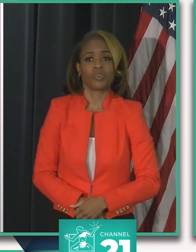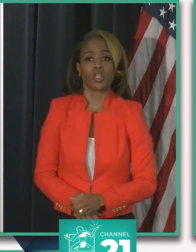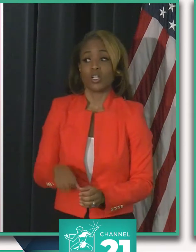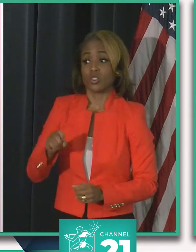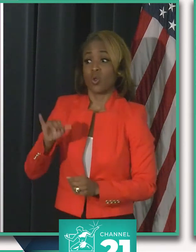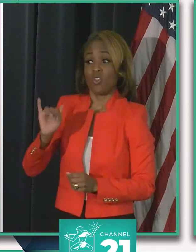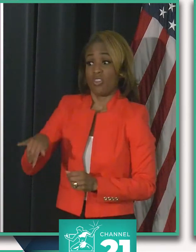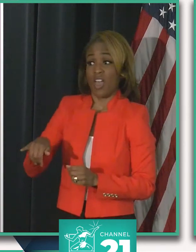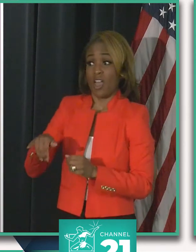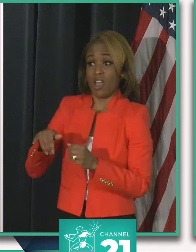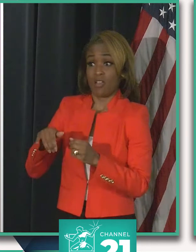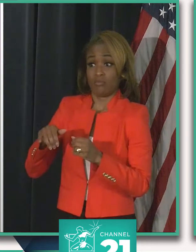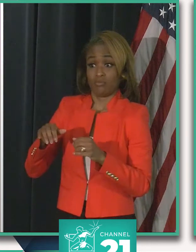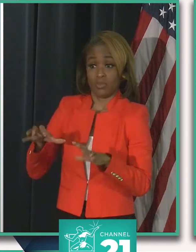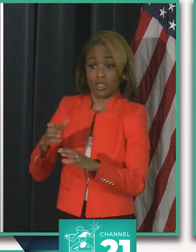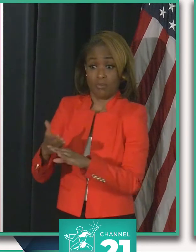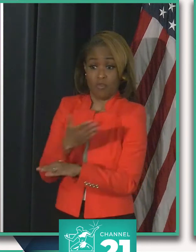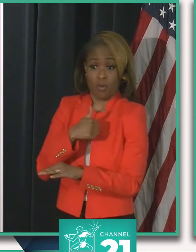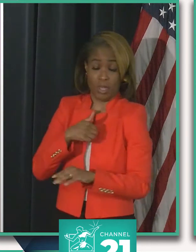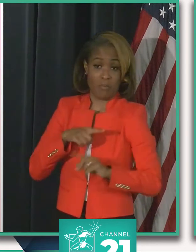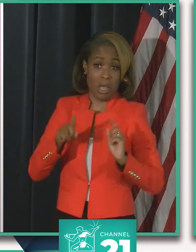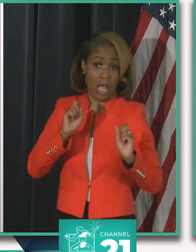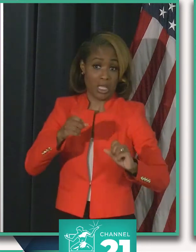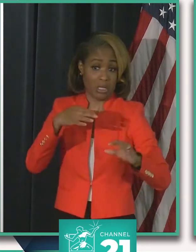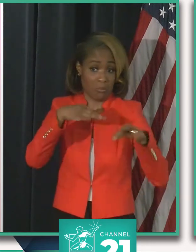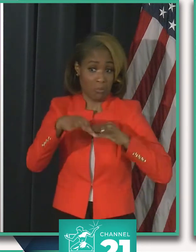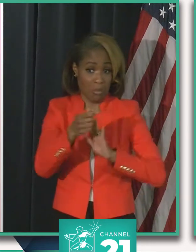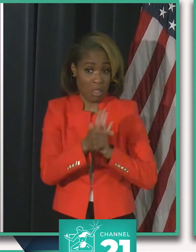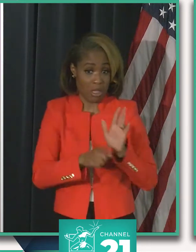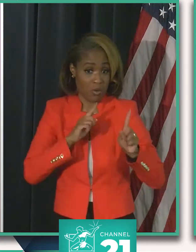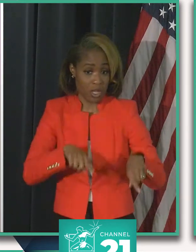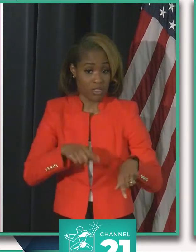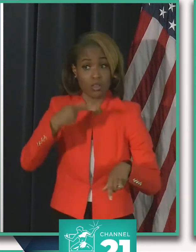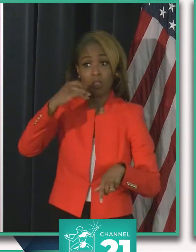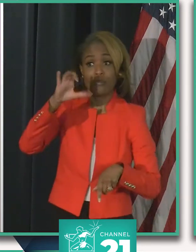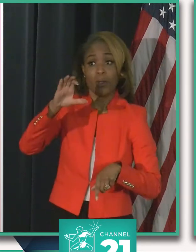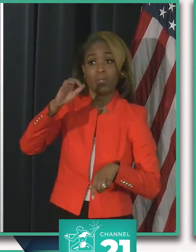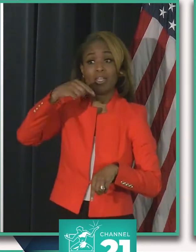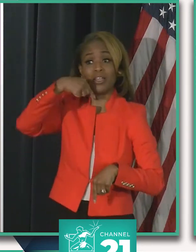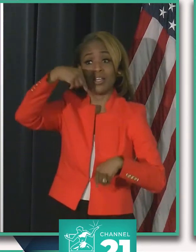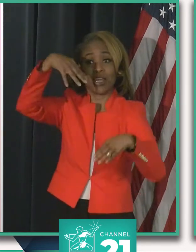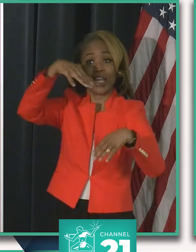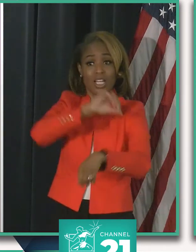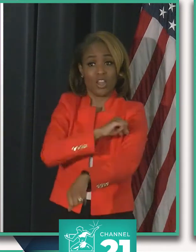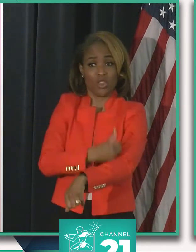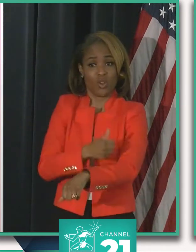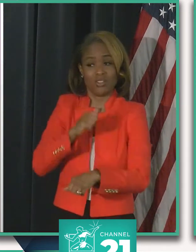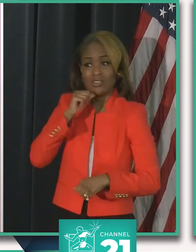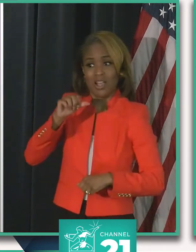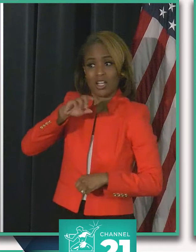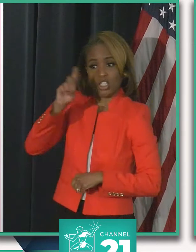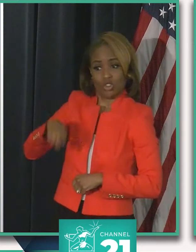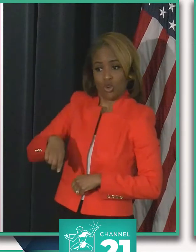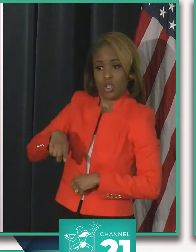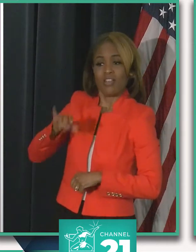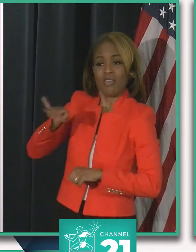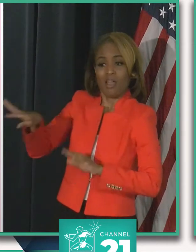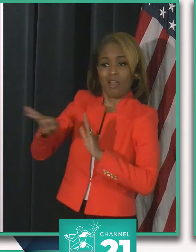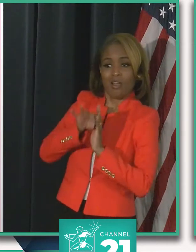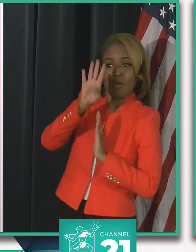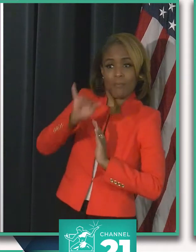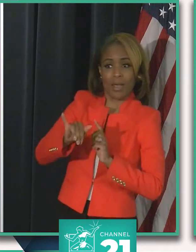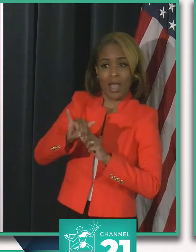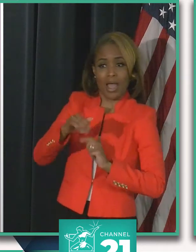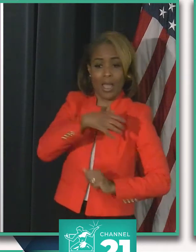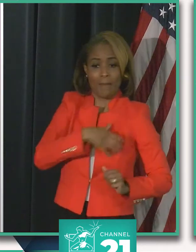done before I got here, but I can give you the legal answer, is that the Public Lighting Authority is a Detroit authority. The Lighting Authority is appointed by